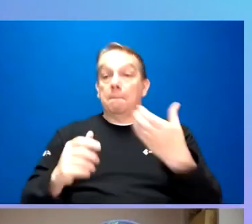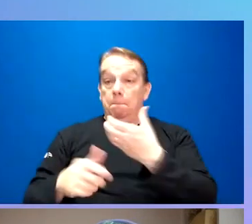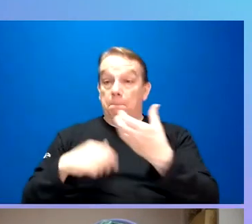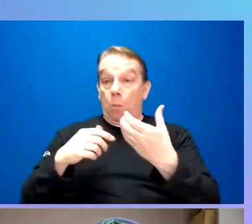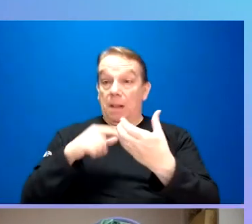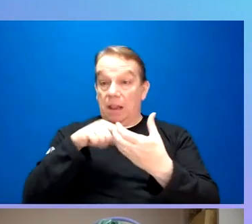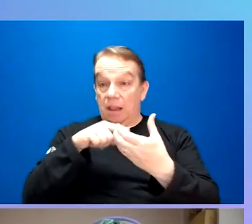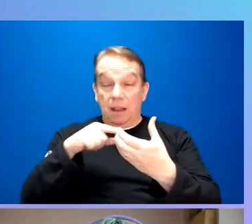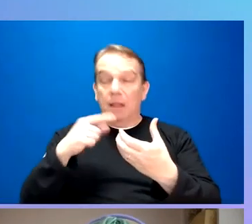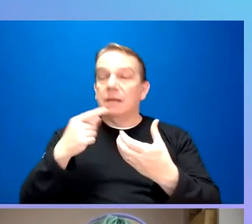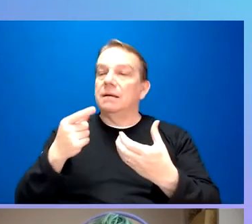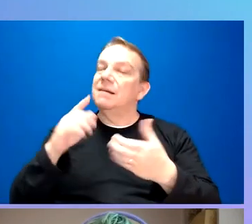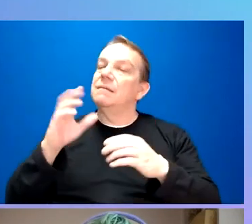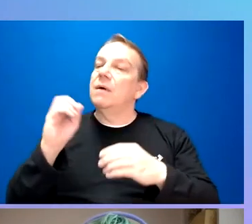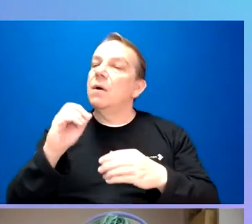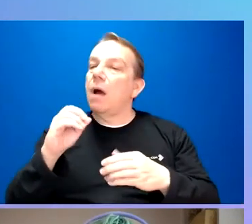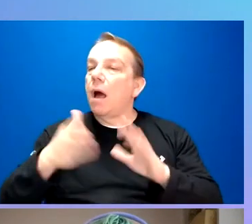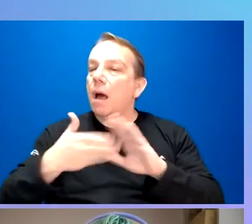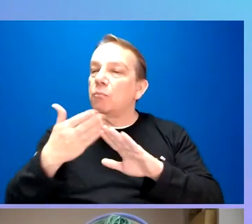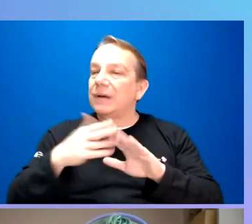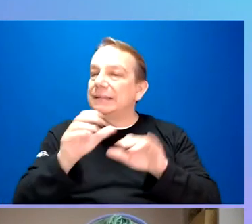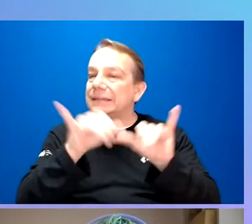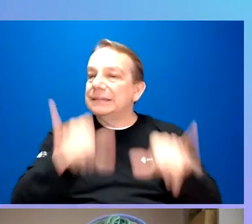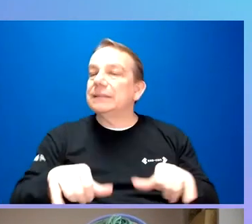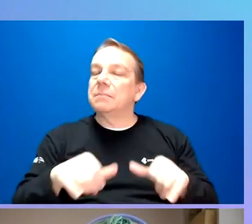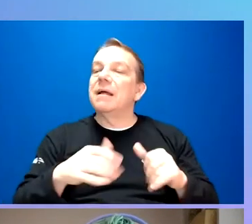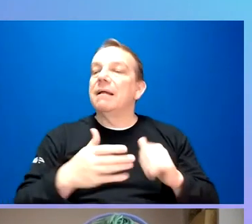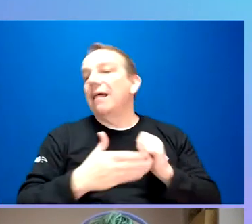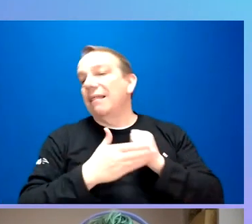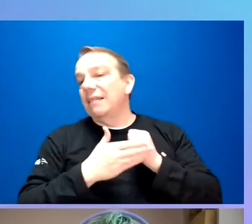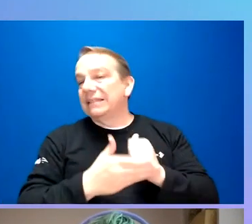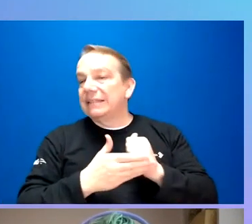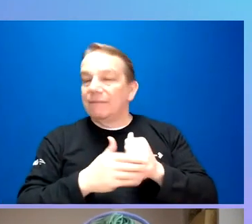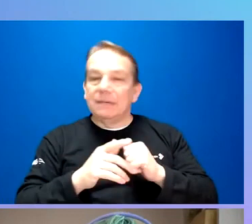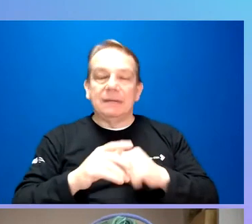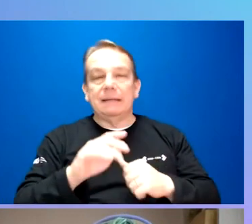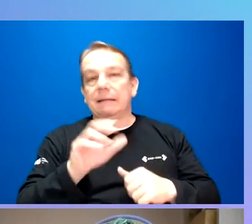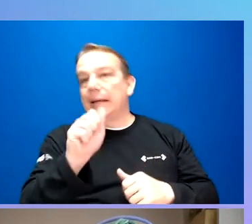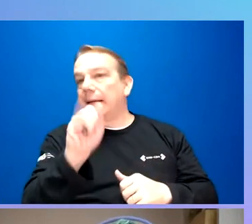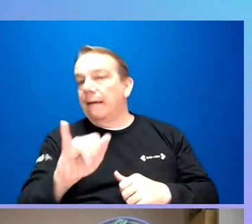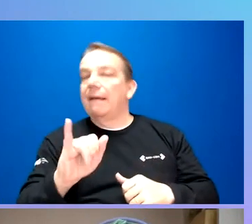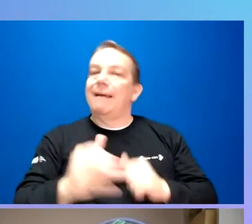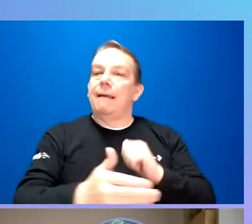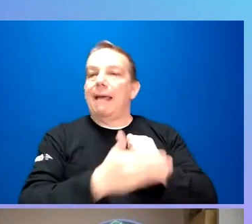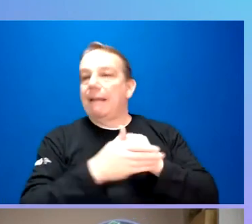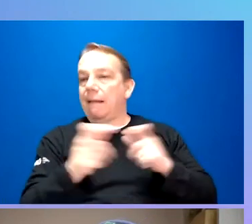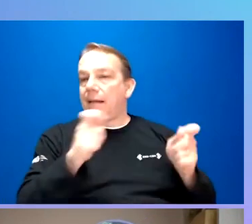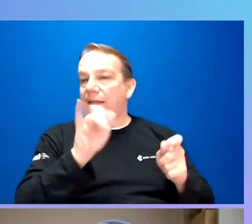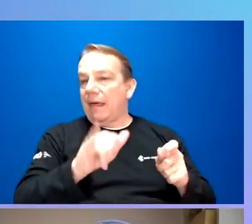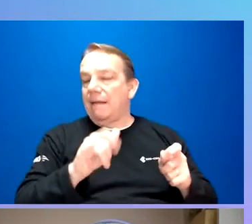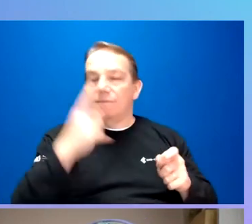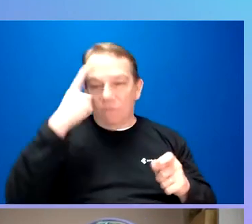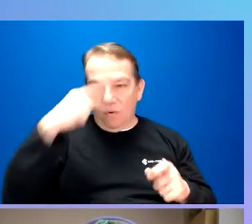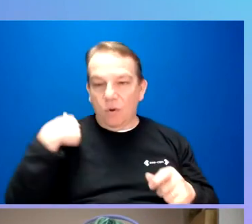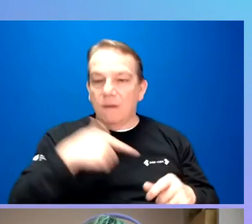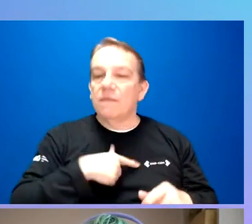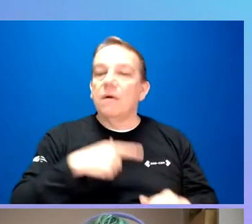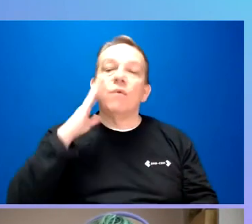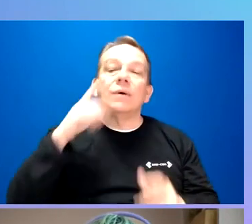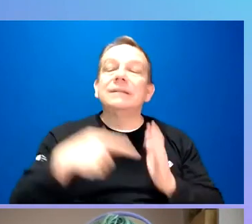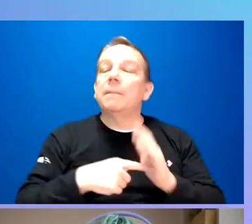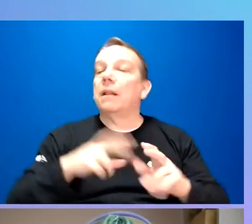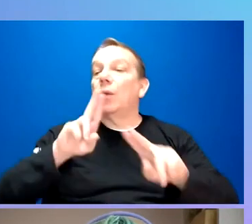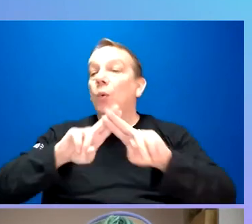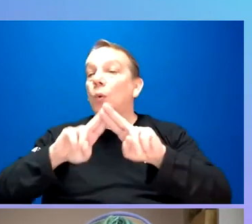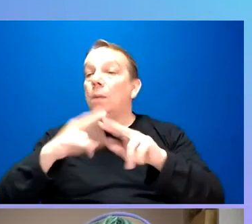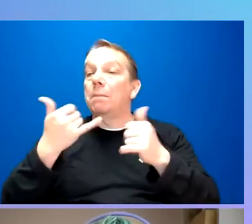on mobile operating systems again, the assistive technologies handle this for us. So we have an example of the Google Play Store as well, where